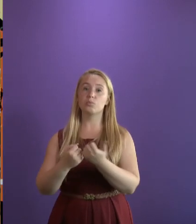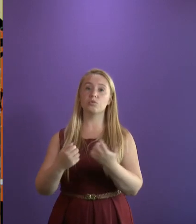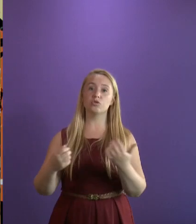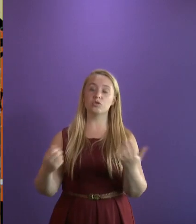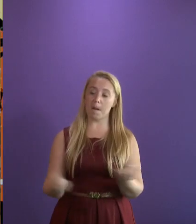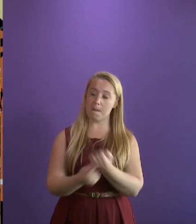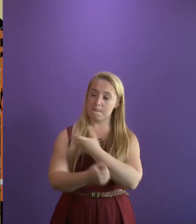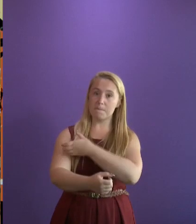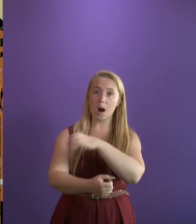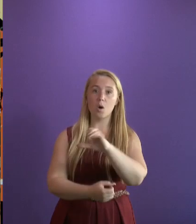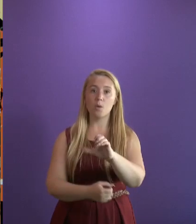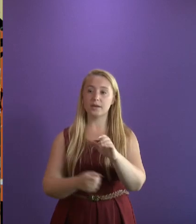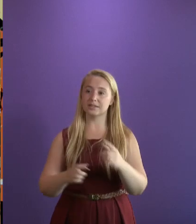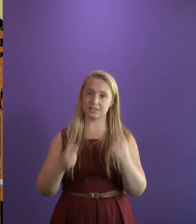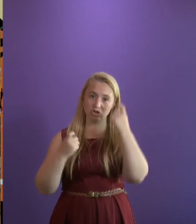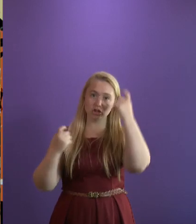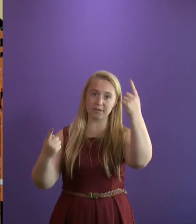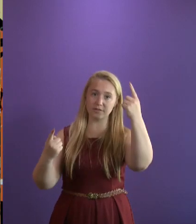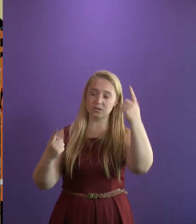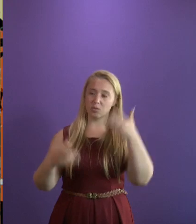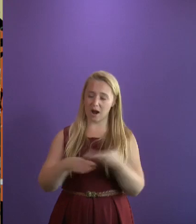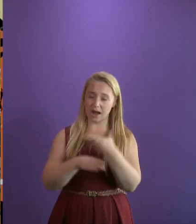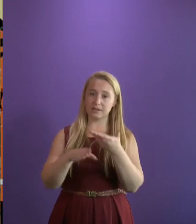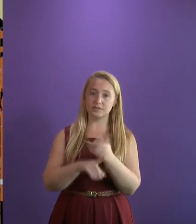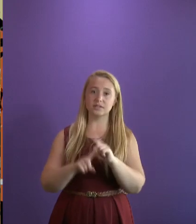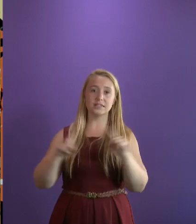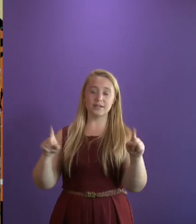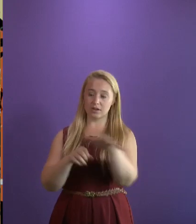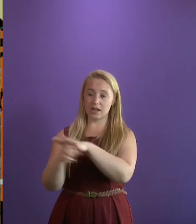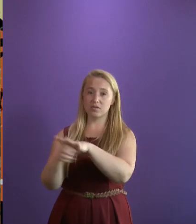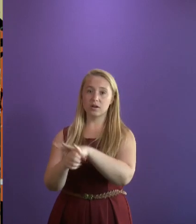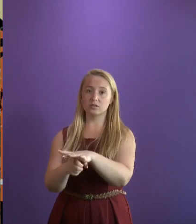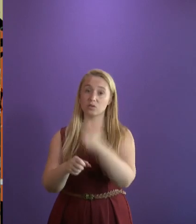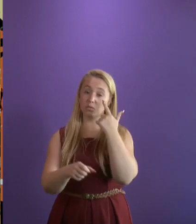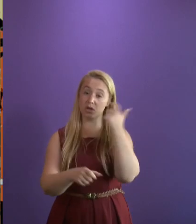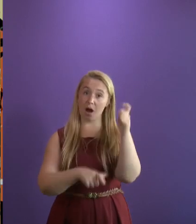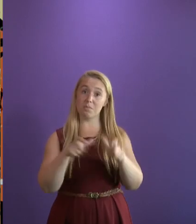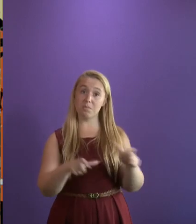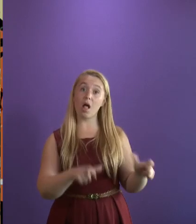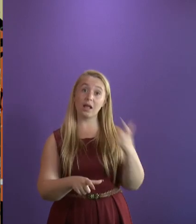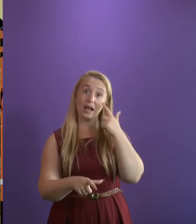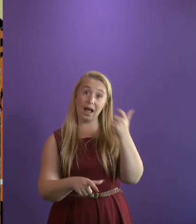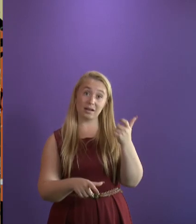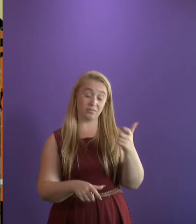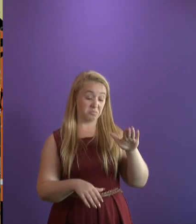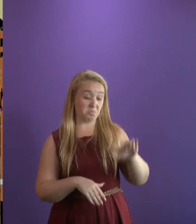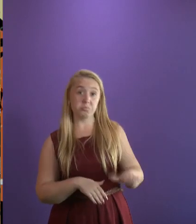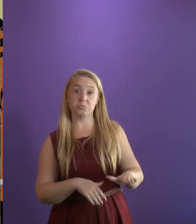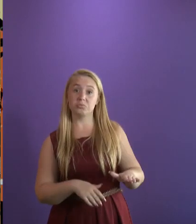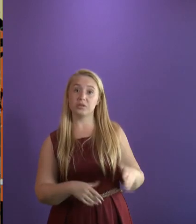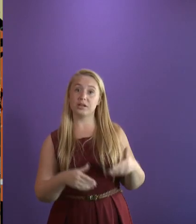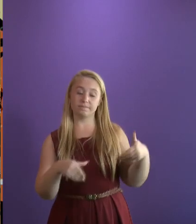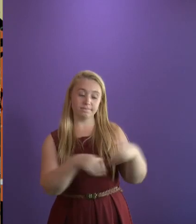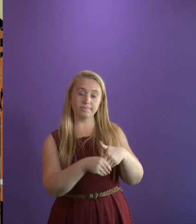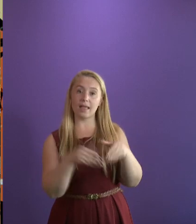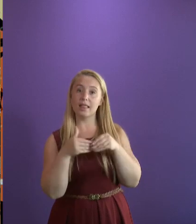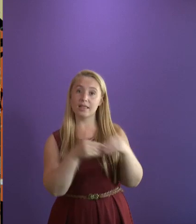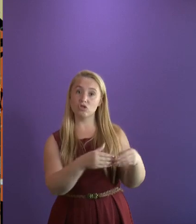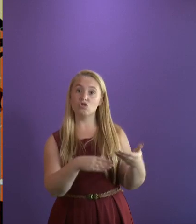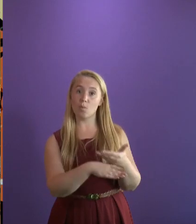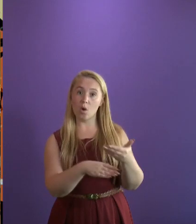initiatives, work very actively in those areas. Young children can get involved from a very young age in that kind of leadership work, that kind